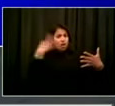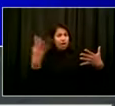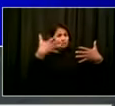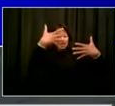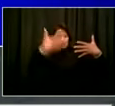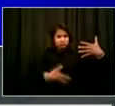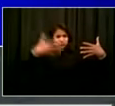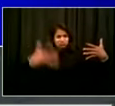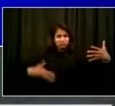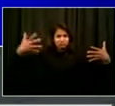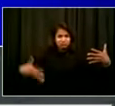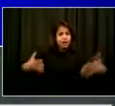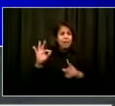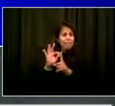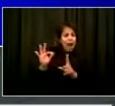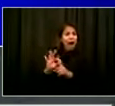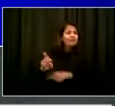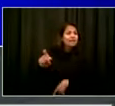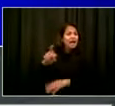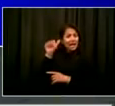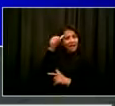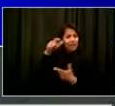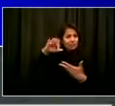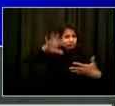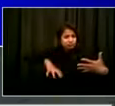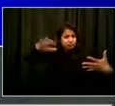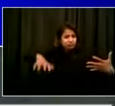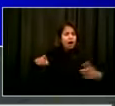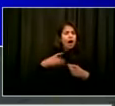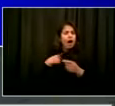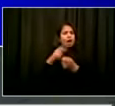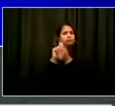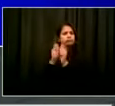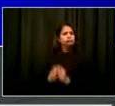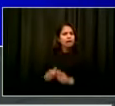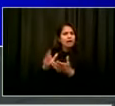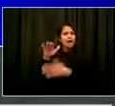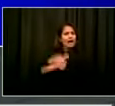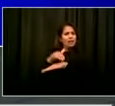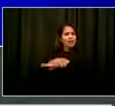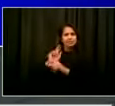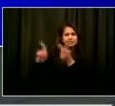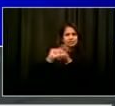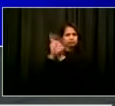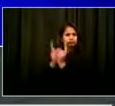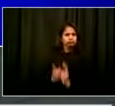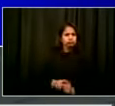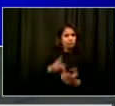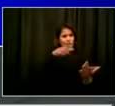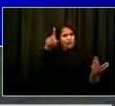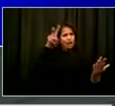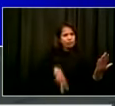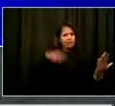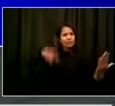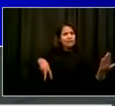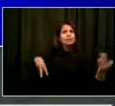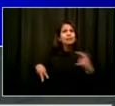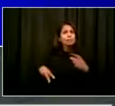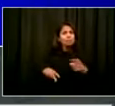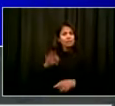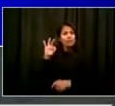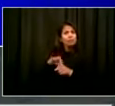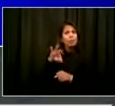vote. And this year, that is easy because you can avoid crowds by voting early. Early voting, as